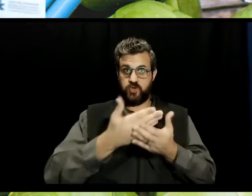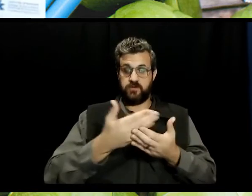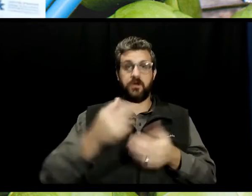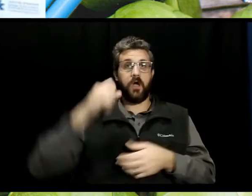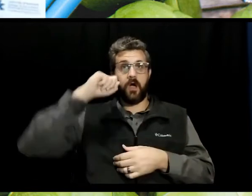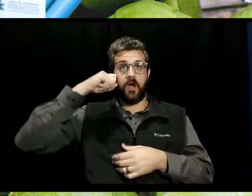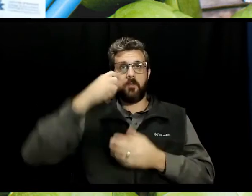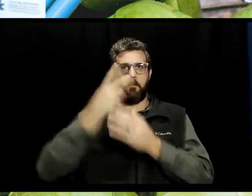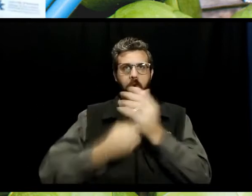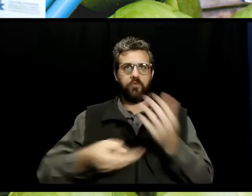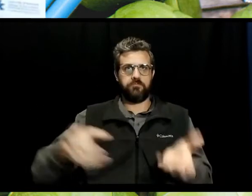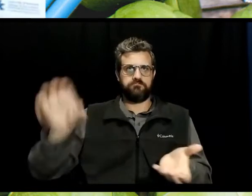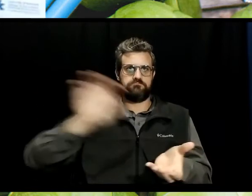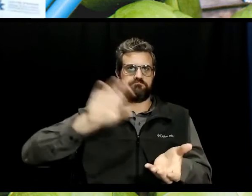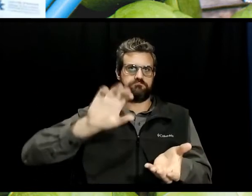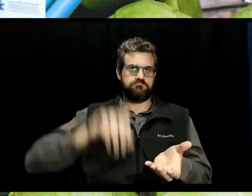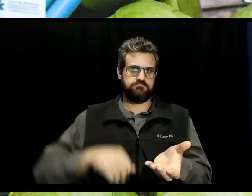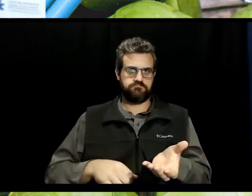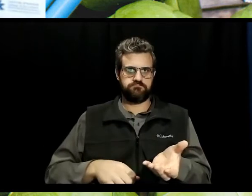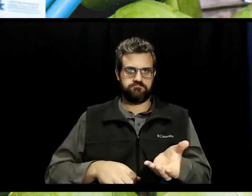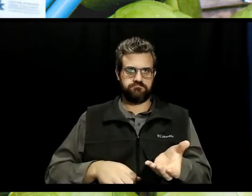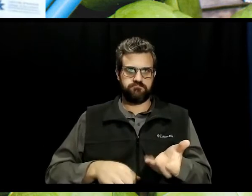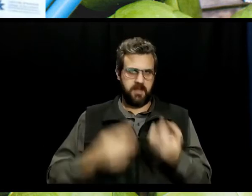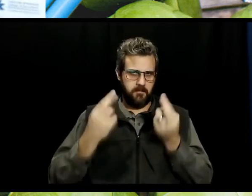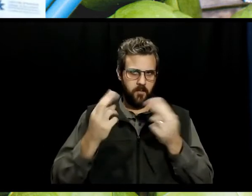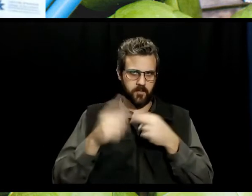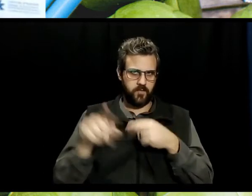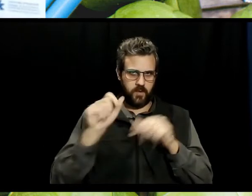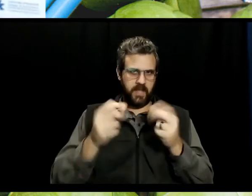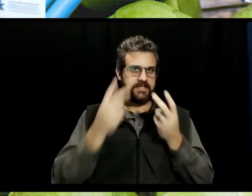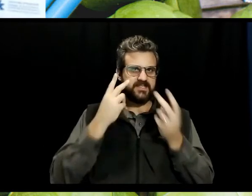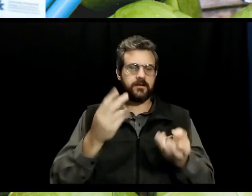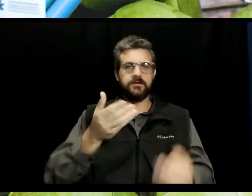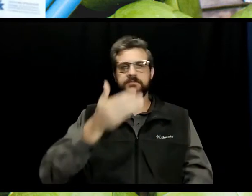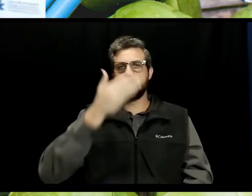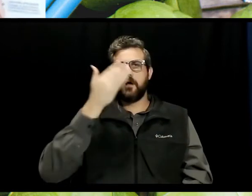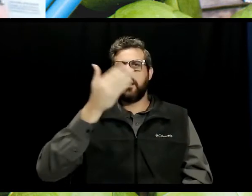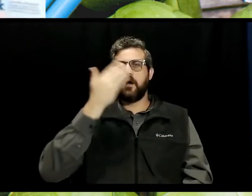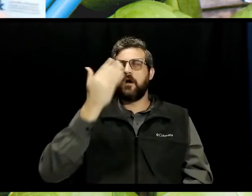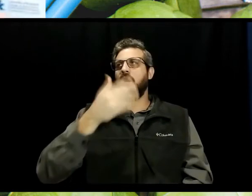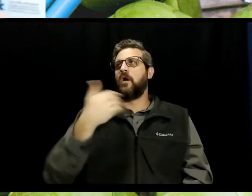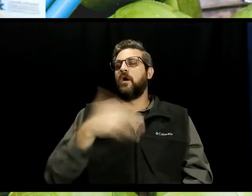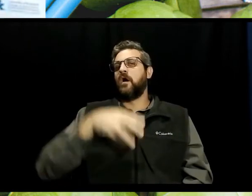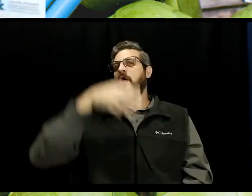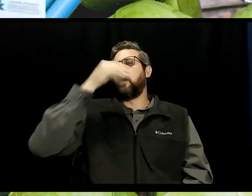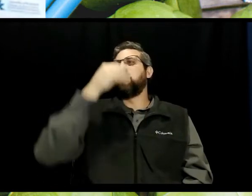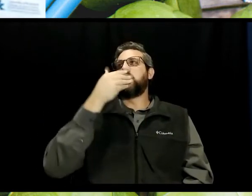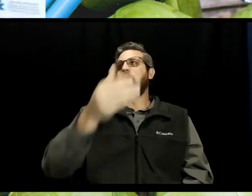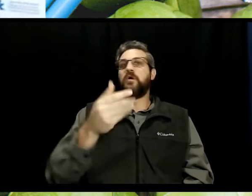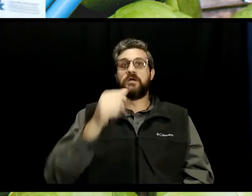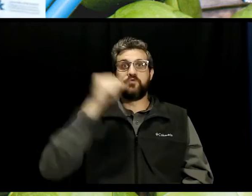onions. I don't know if I'm hoping you all can see it. It smells so good. I was practicing